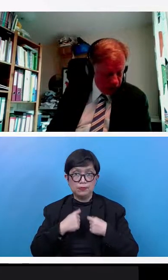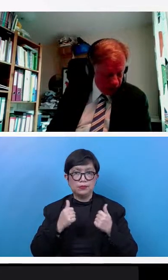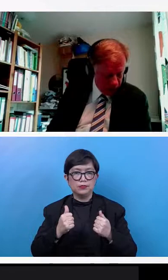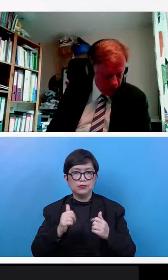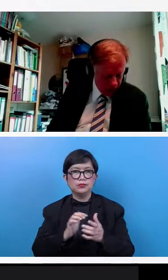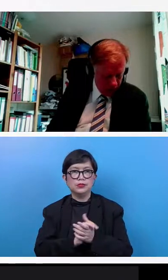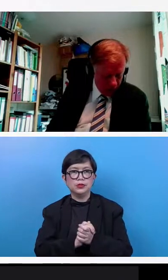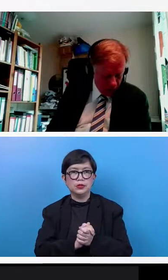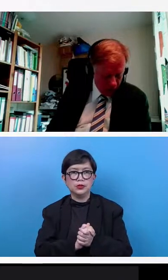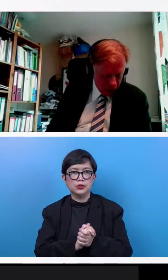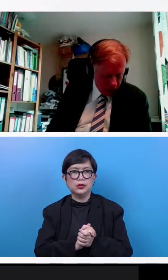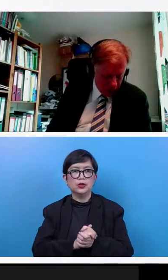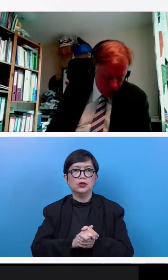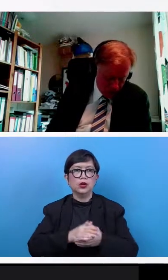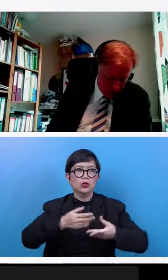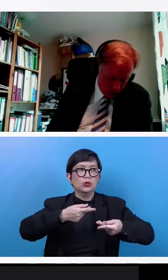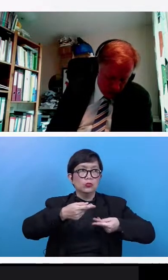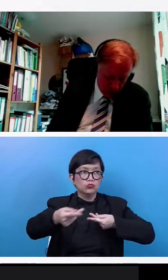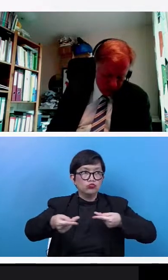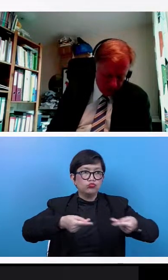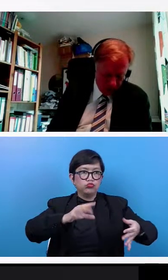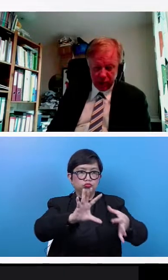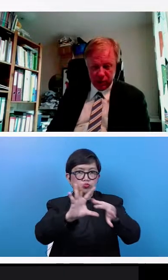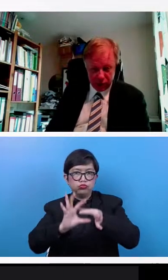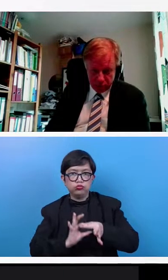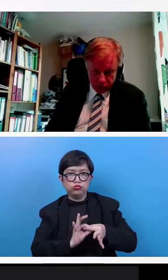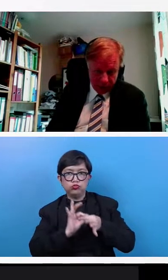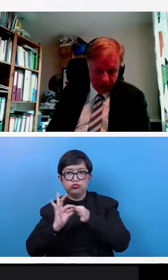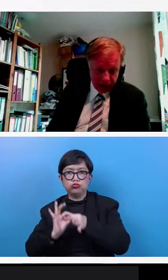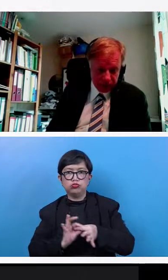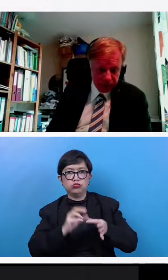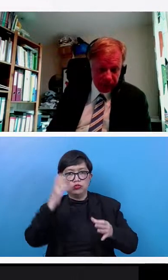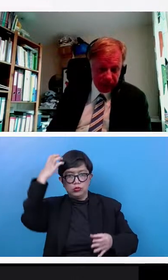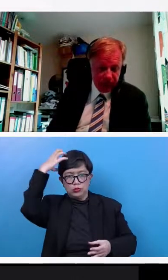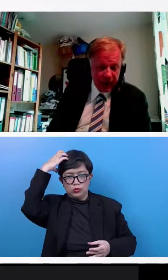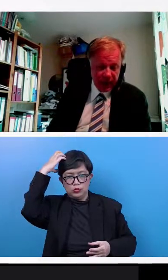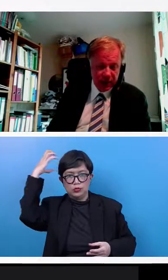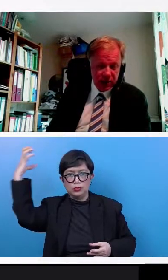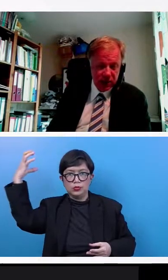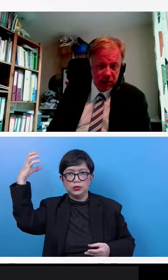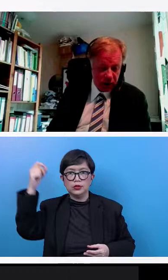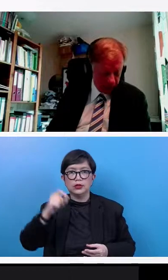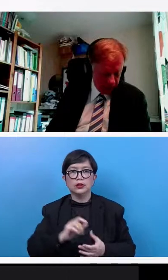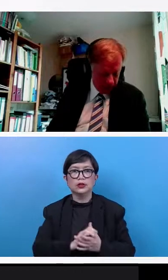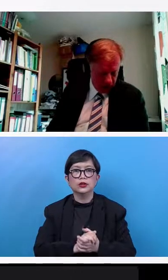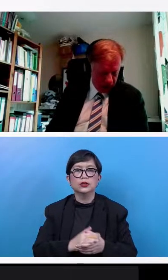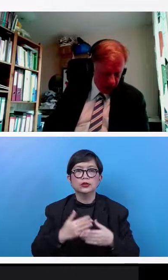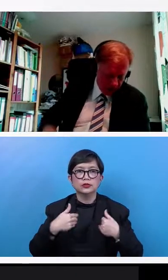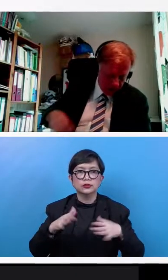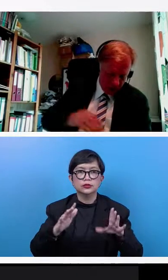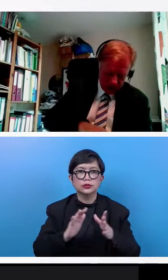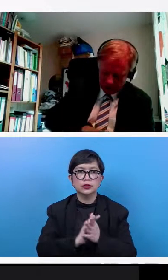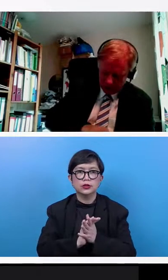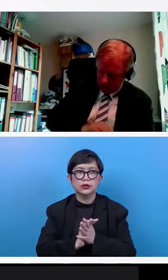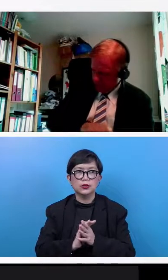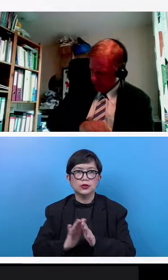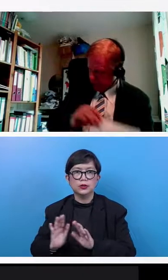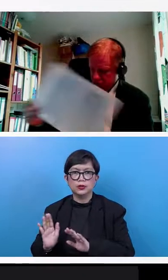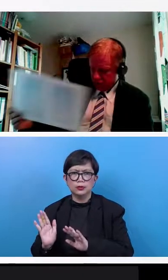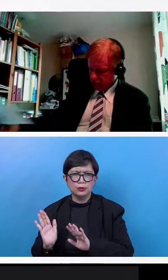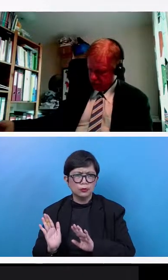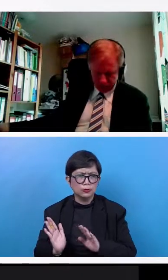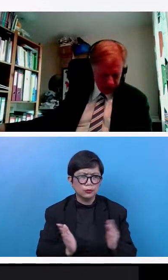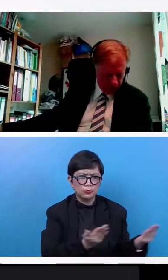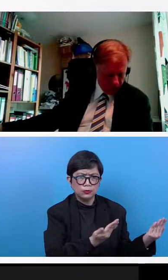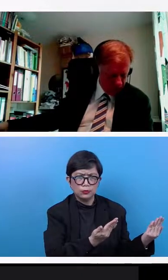coordination on recovery and response planning. Next slide, please.